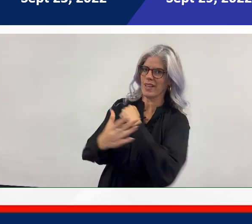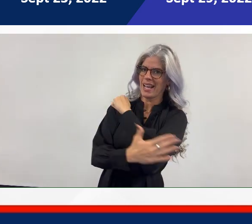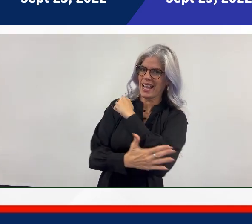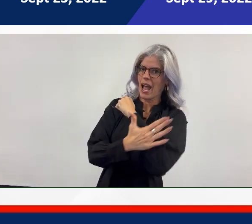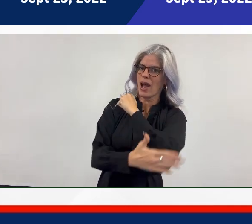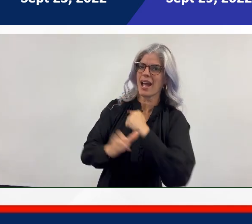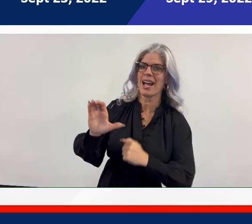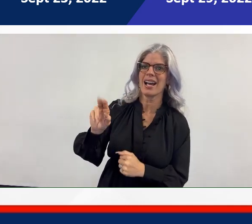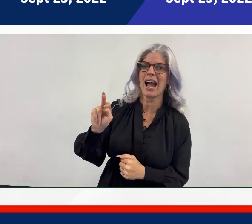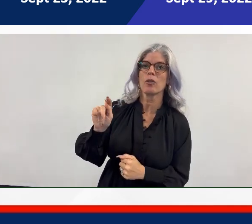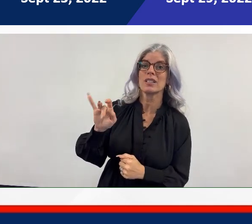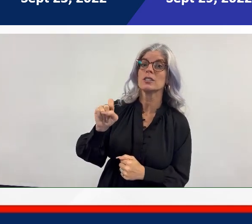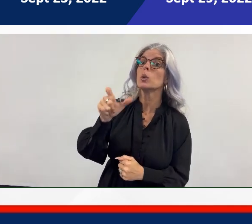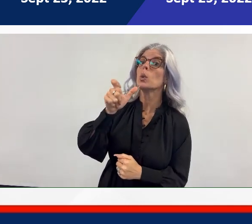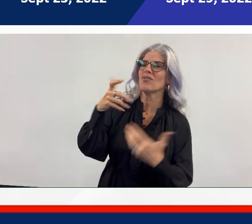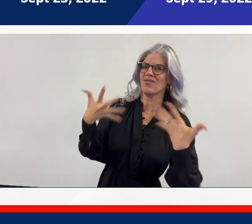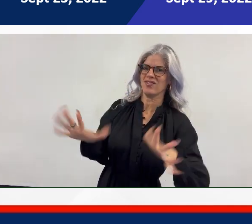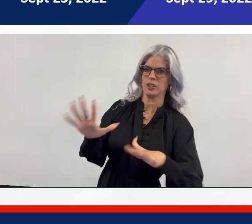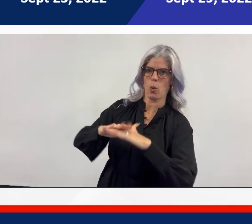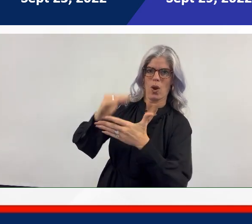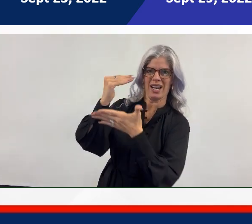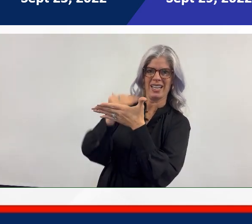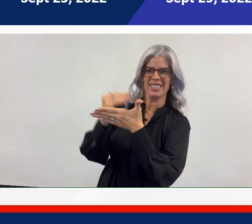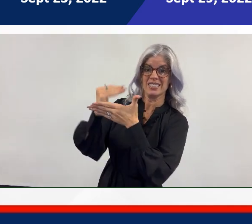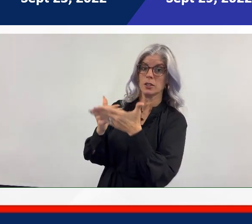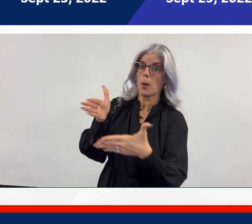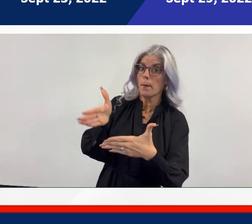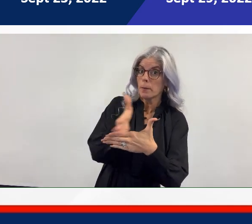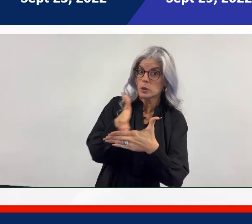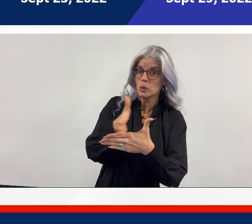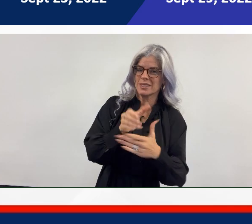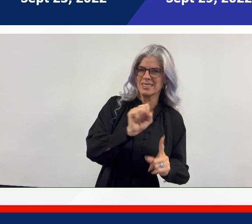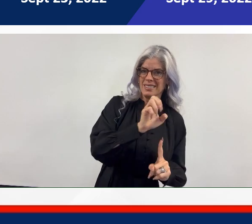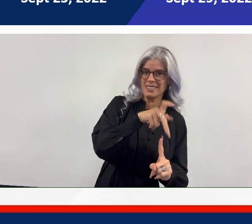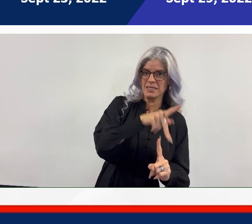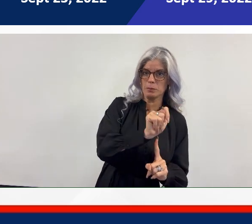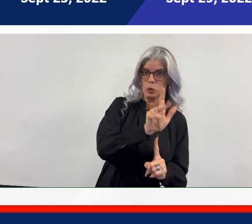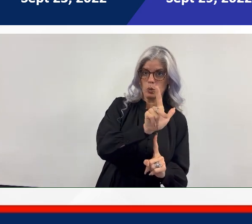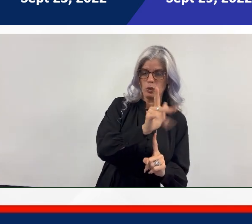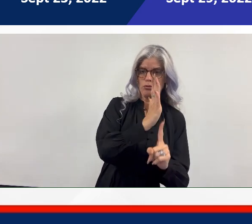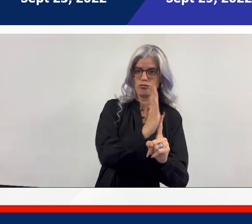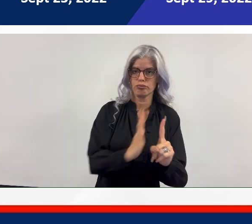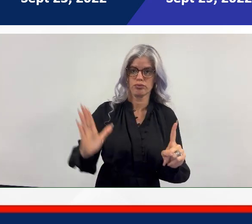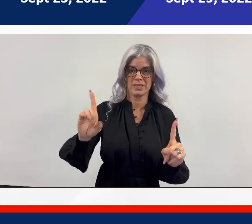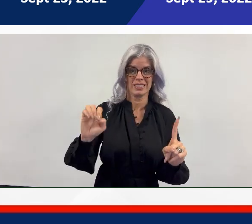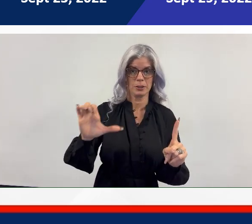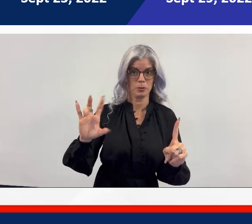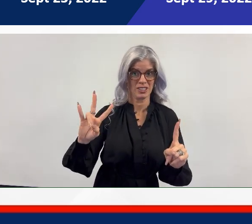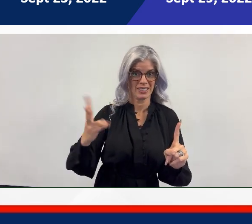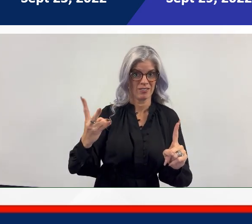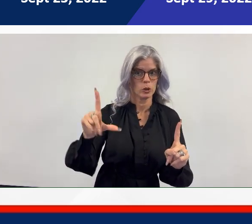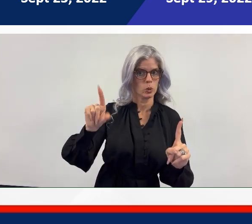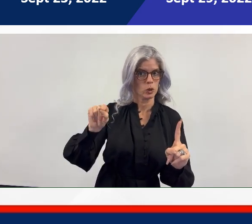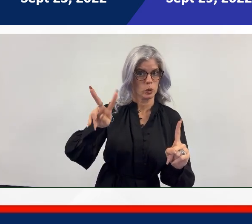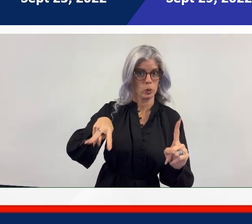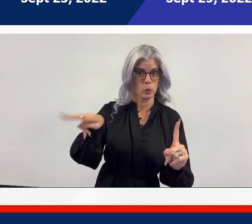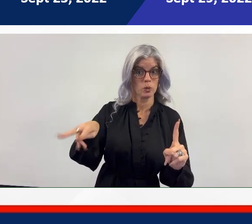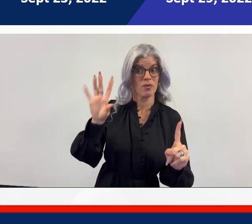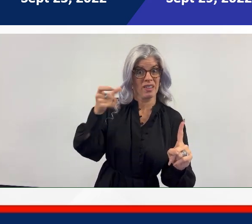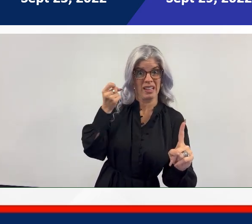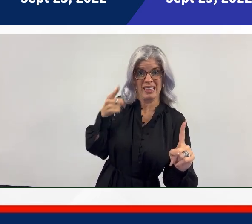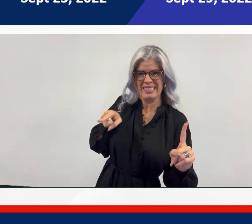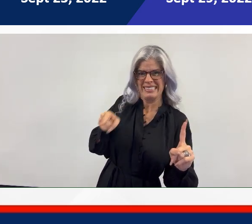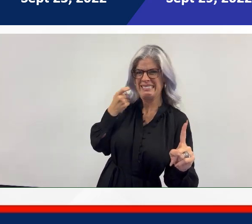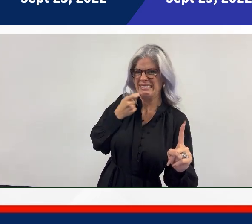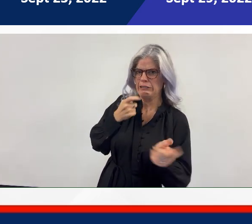November 21st, 2022. The Presidential Declaration date. September 29th is the benchmark for the submission